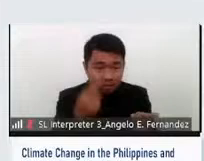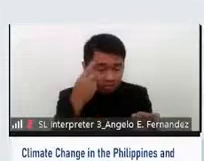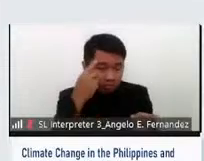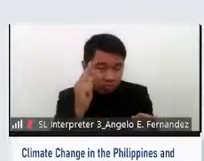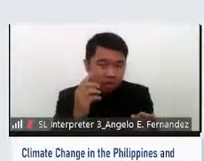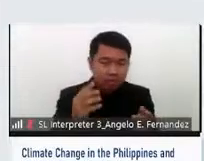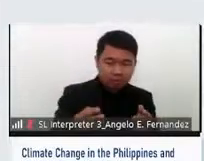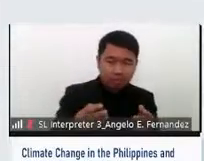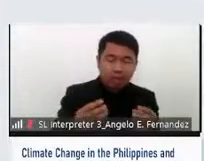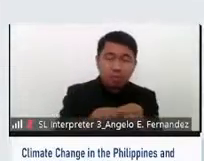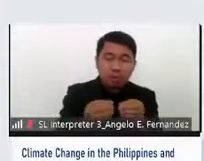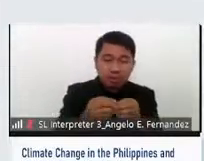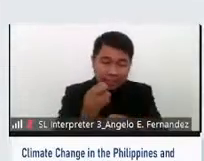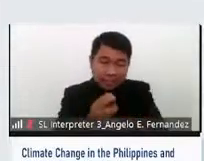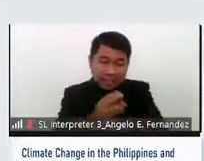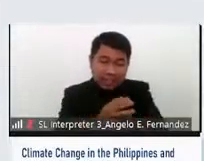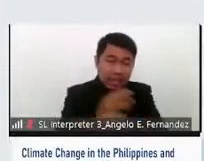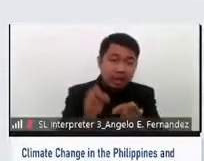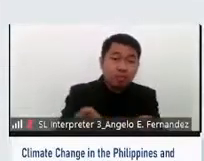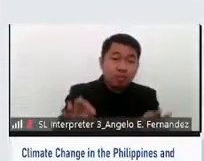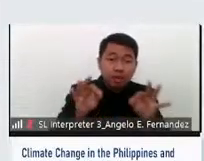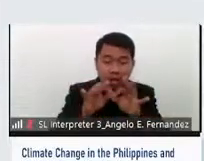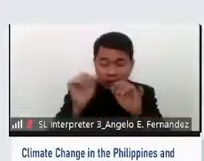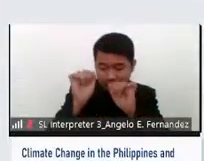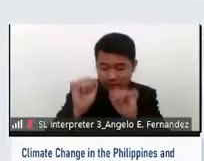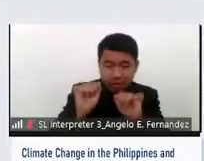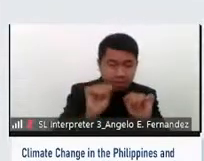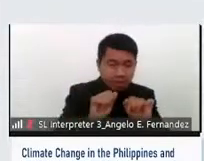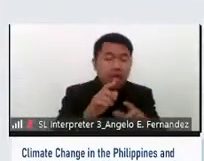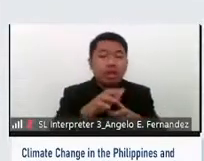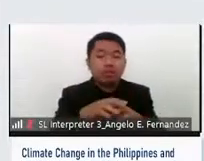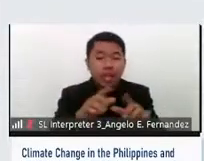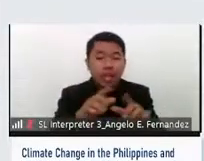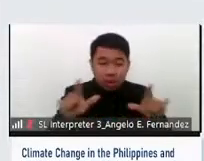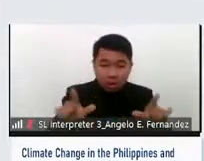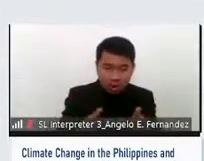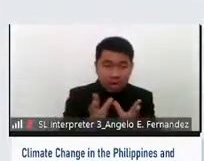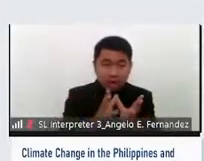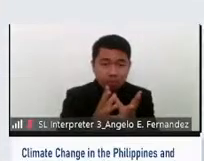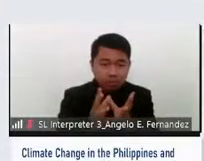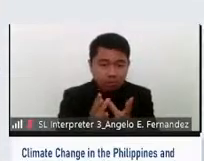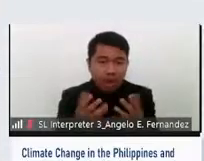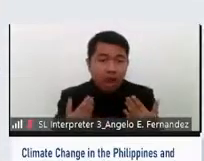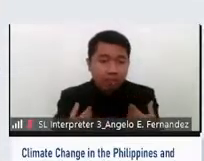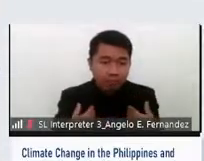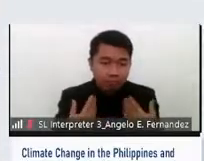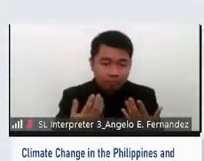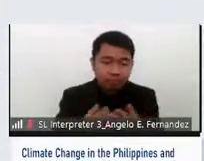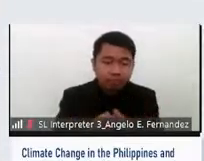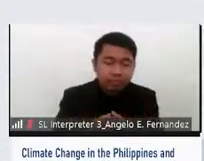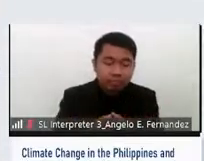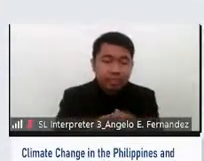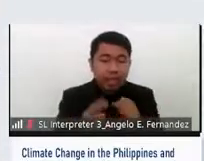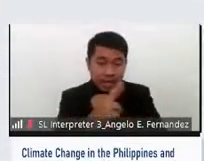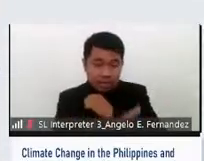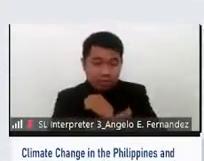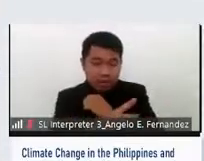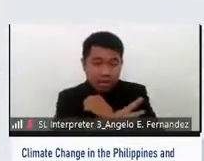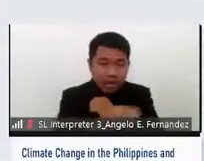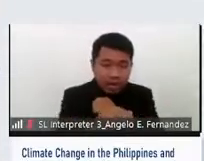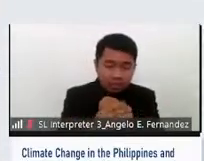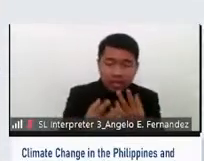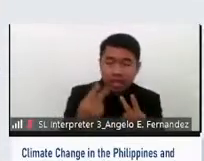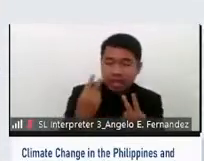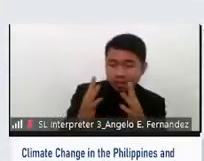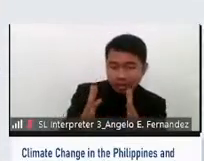relevant and available to local communities. Some are calling this trend toward local, regional, and bottom-up tourism, nano-tourism,